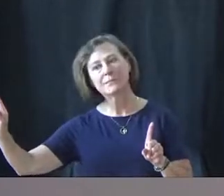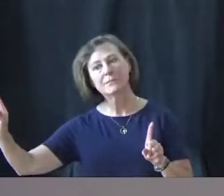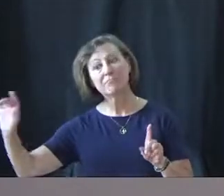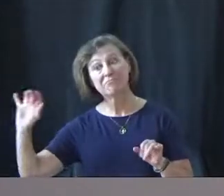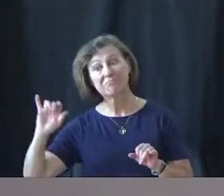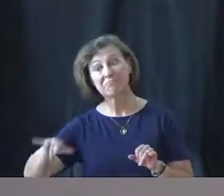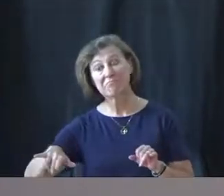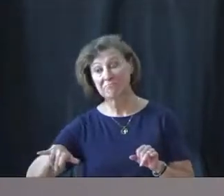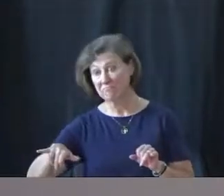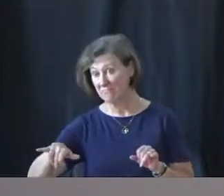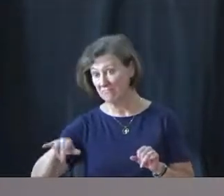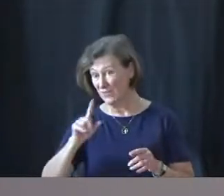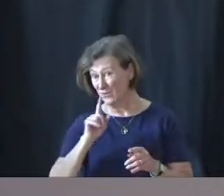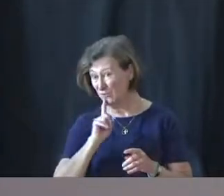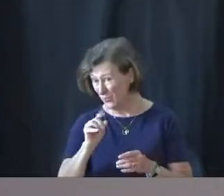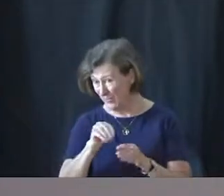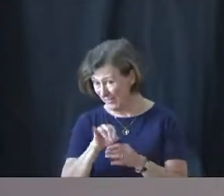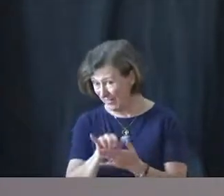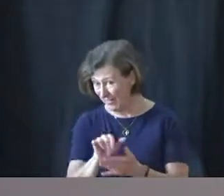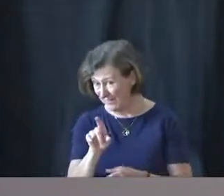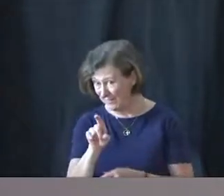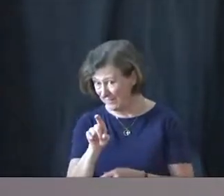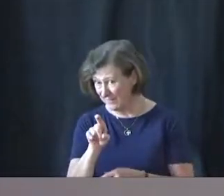Is there any truth in that?